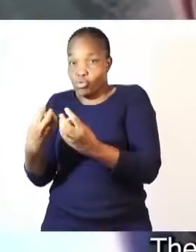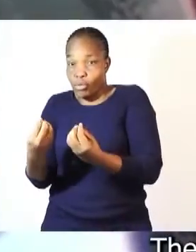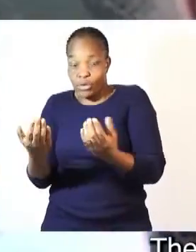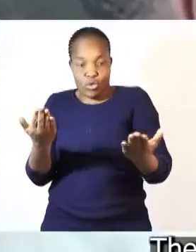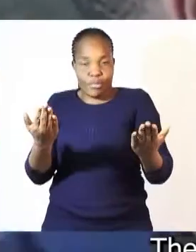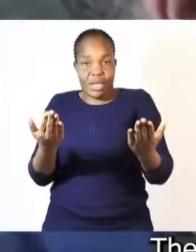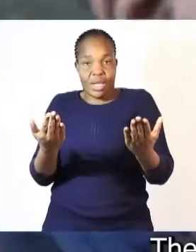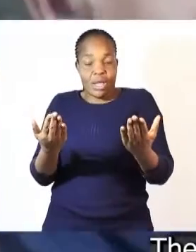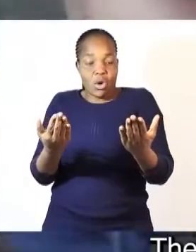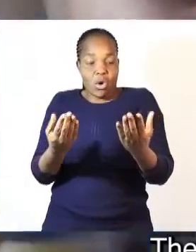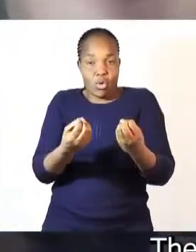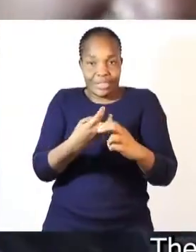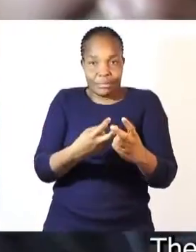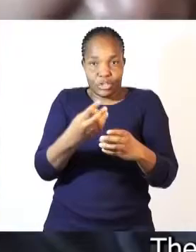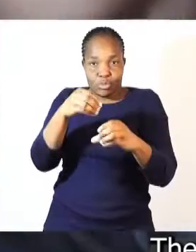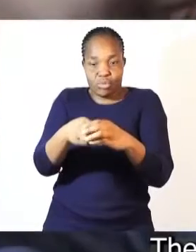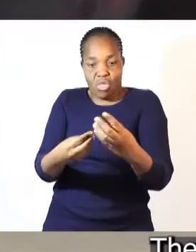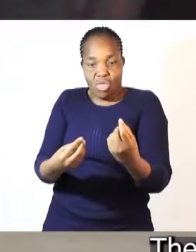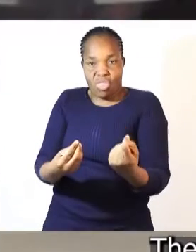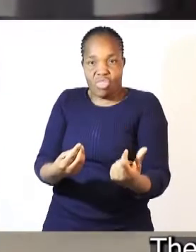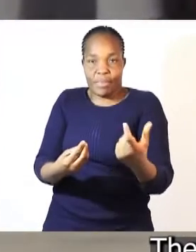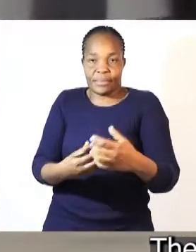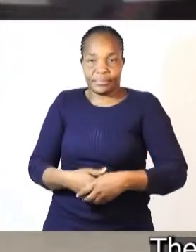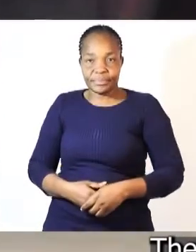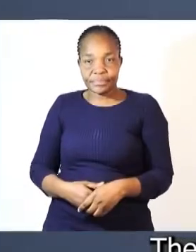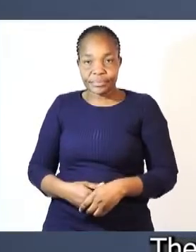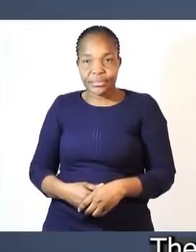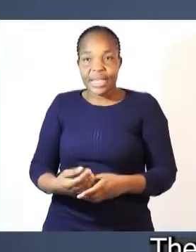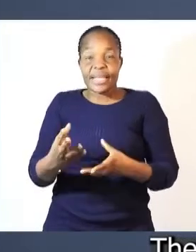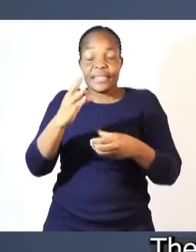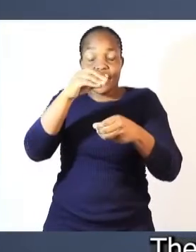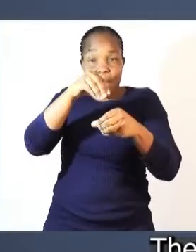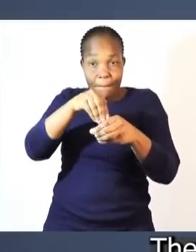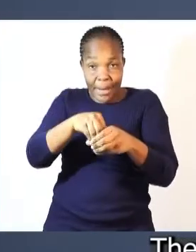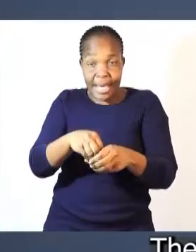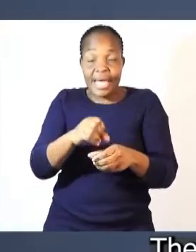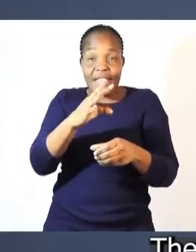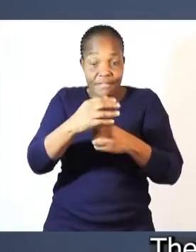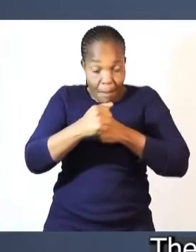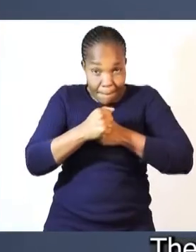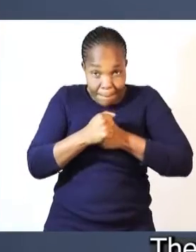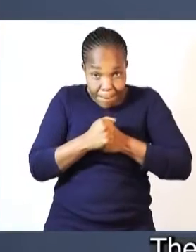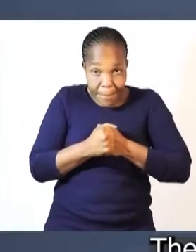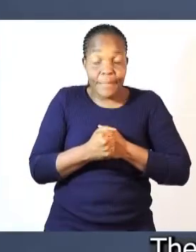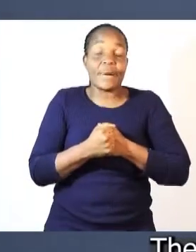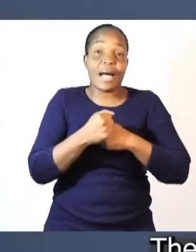disabilities. The proportion of those who have attended school is more than twice as high for households with